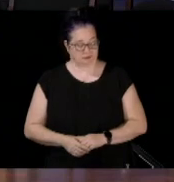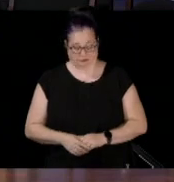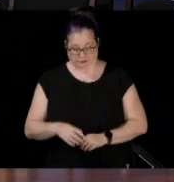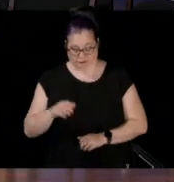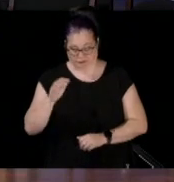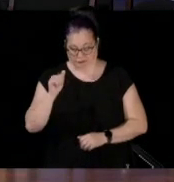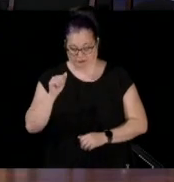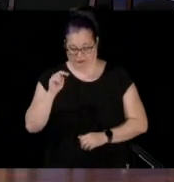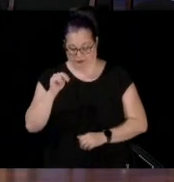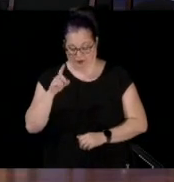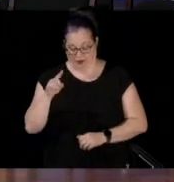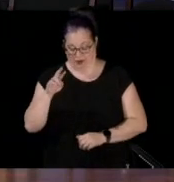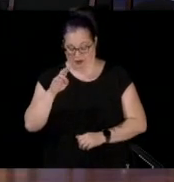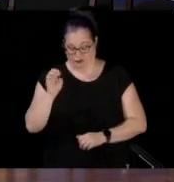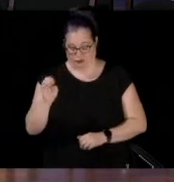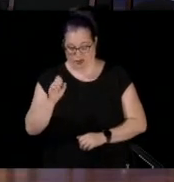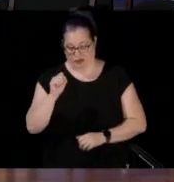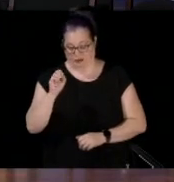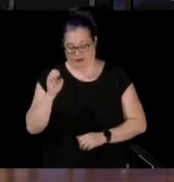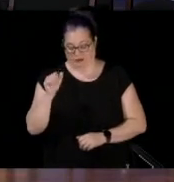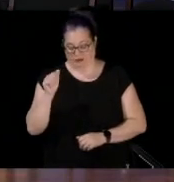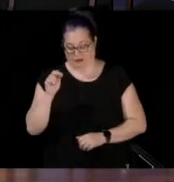Andre Sienyes.